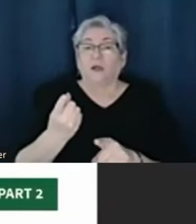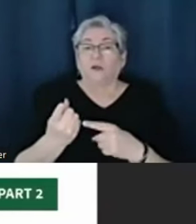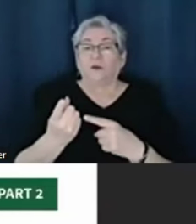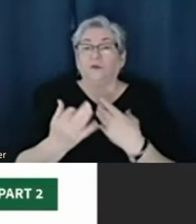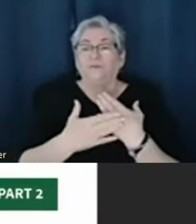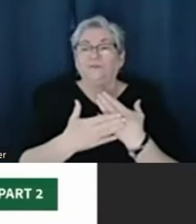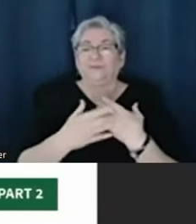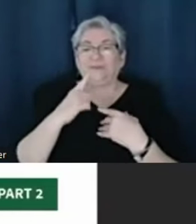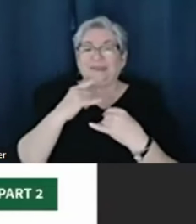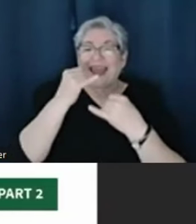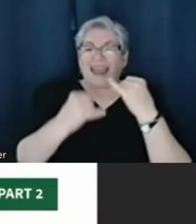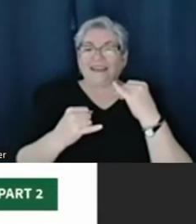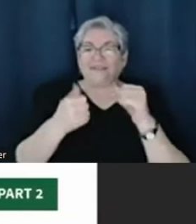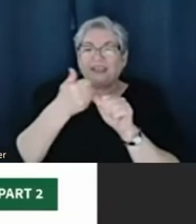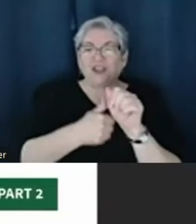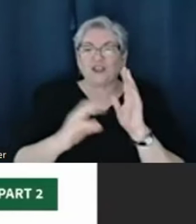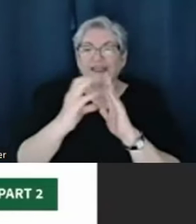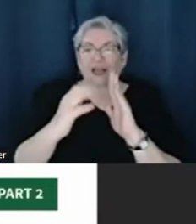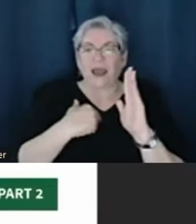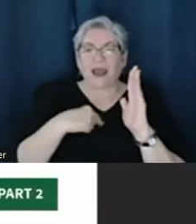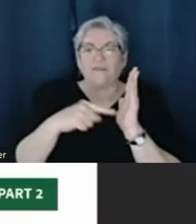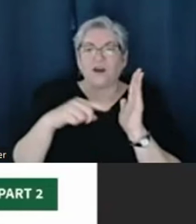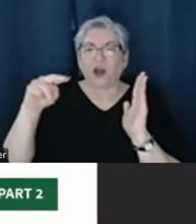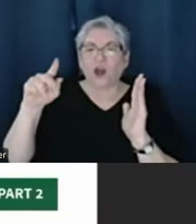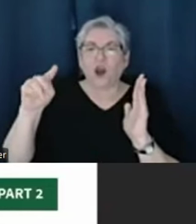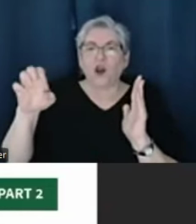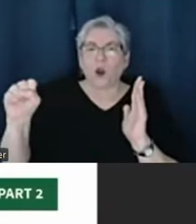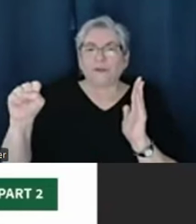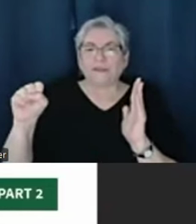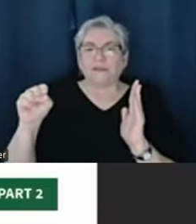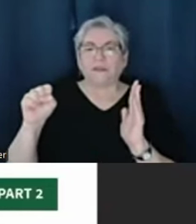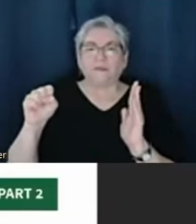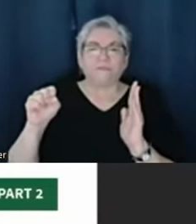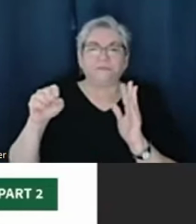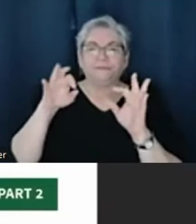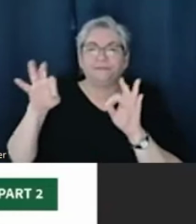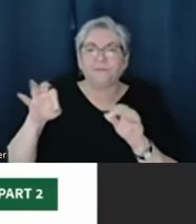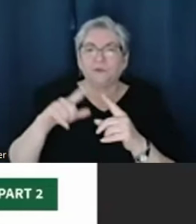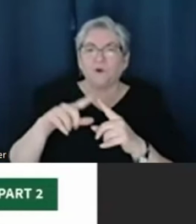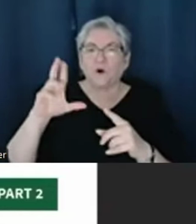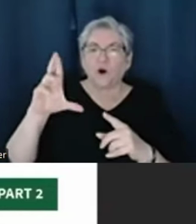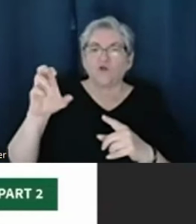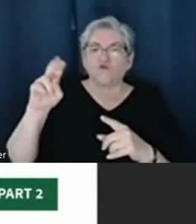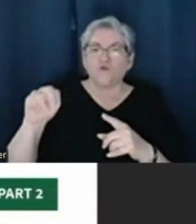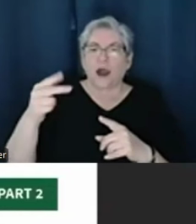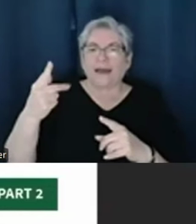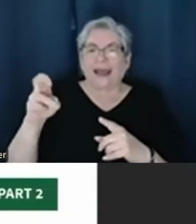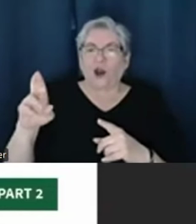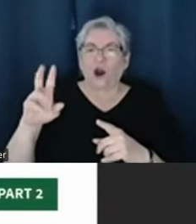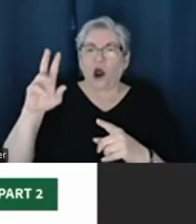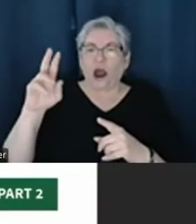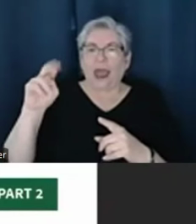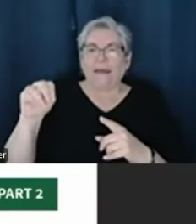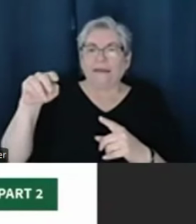each section, we provide links to Ron Hager and NDRN's terrific